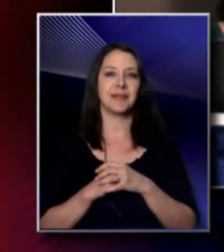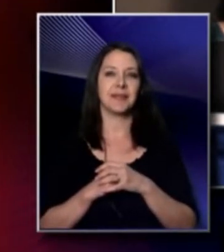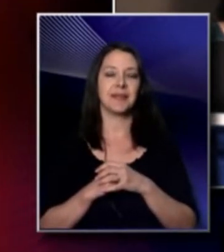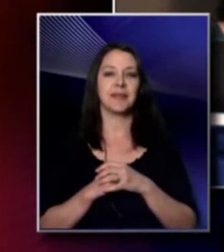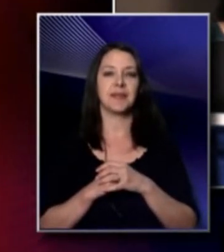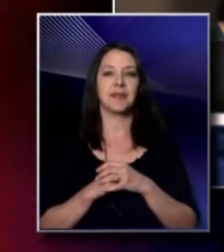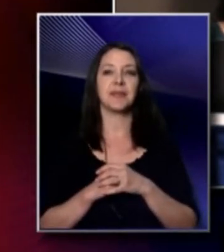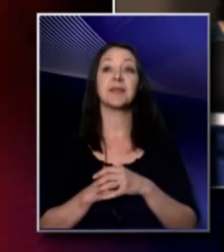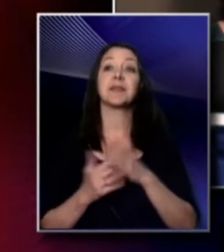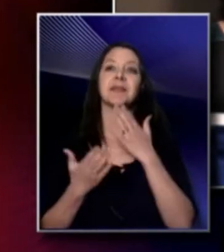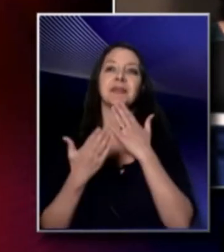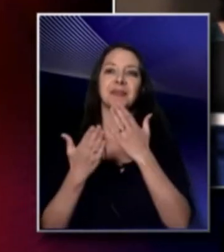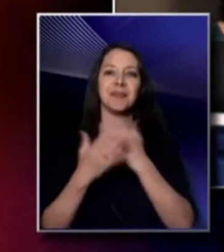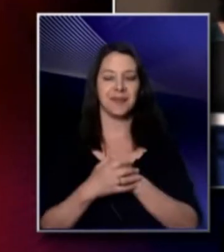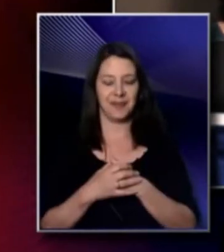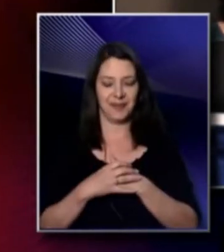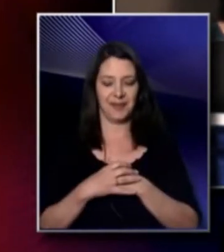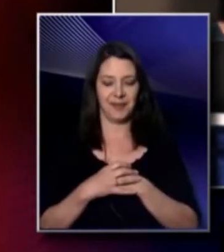Thank you.